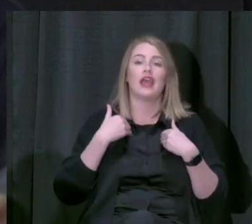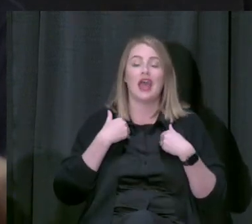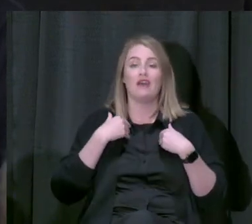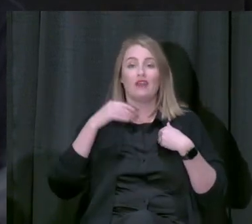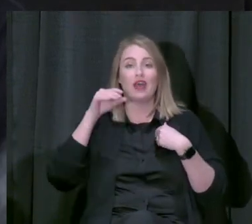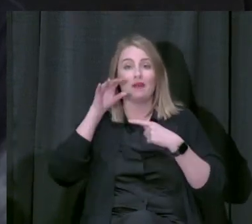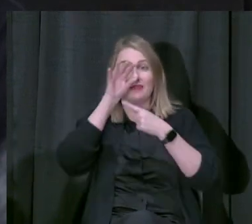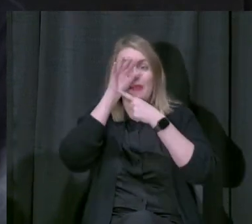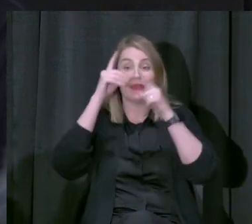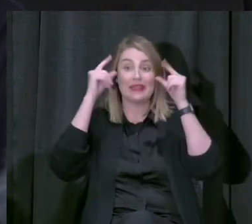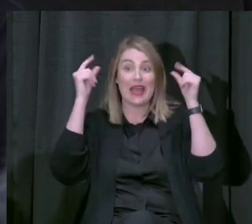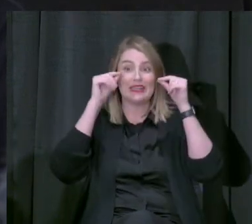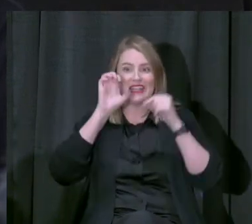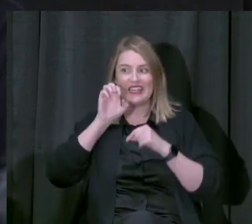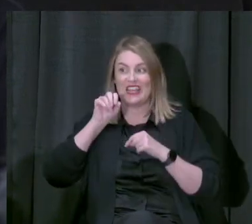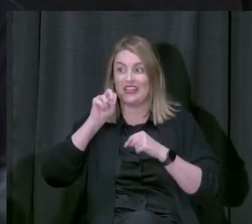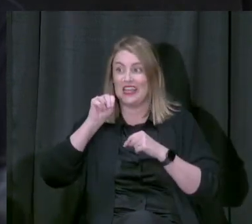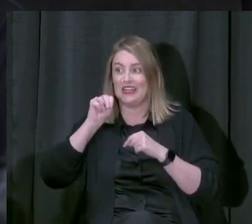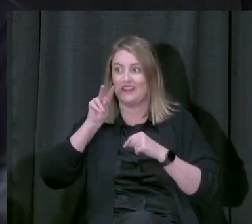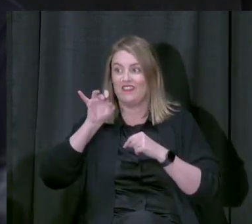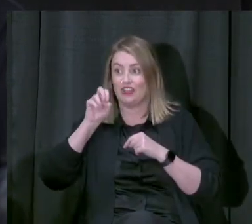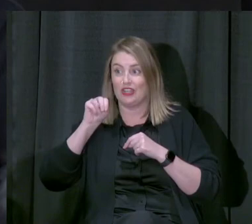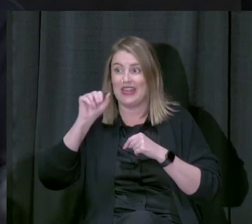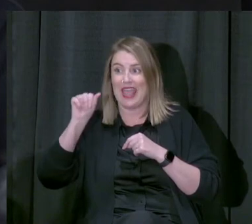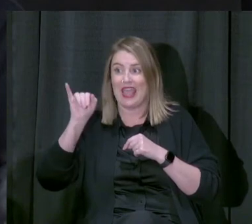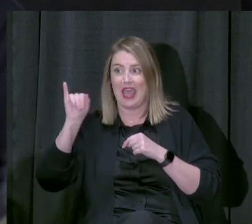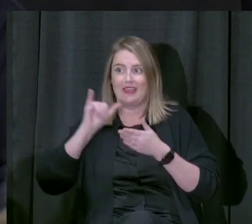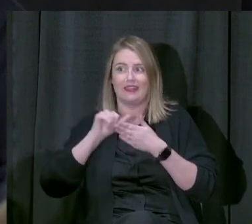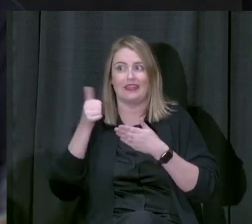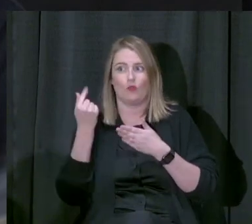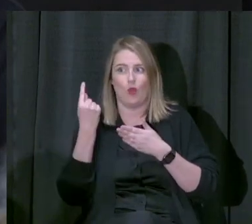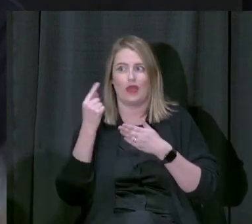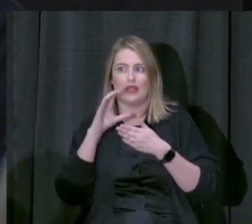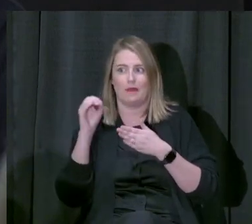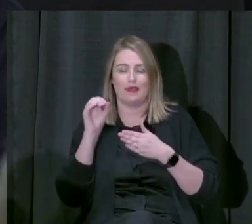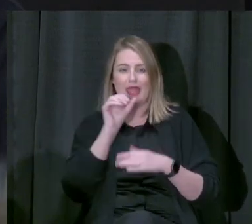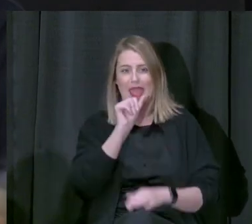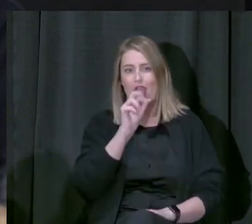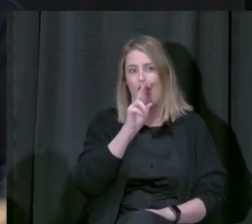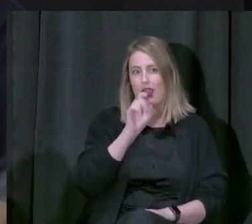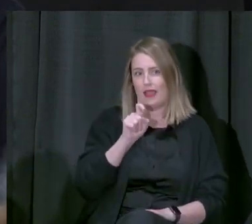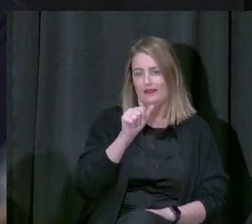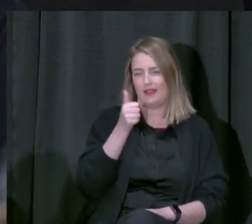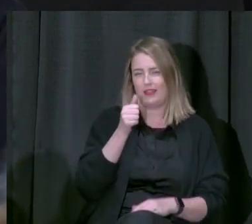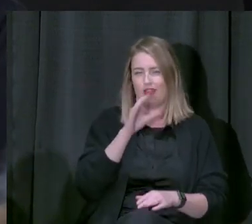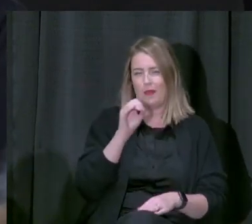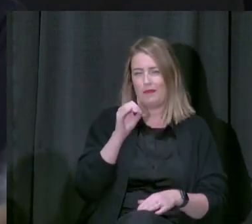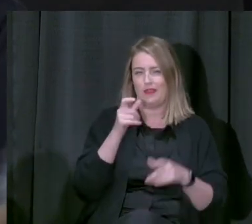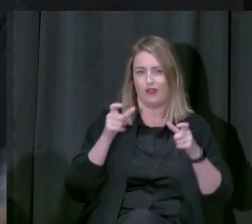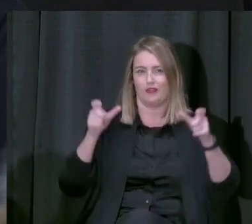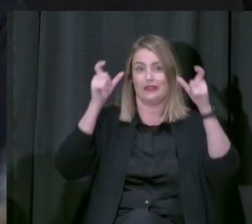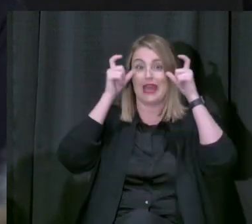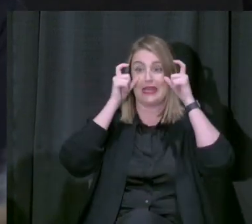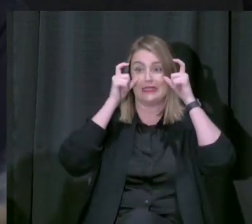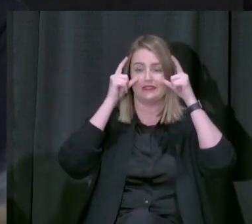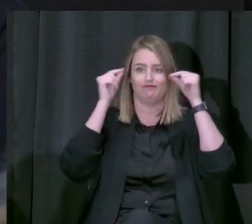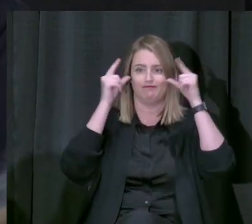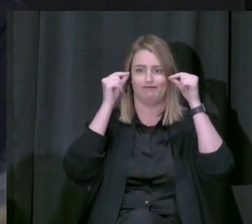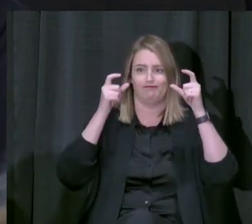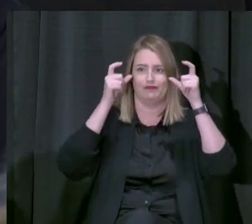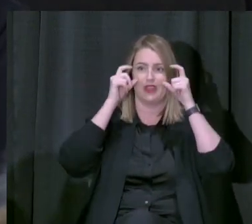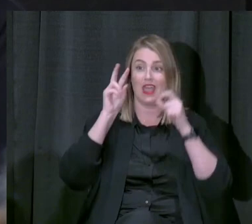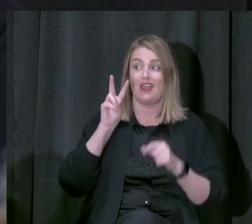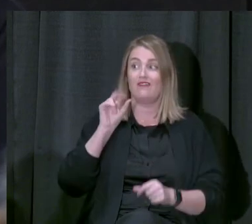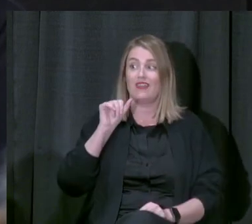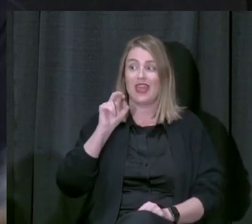glasses. Envision AI is one of them. ARX is another. There's another